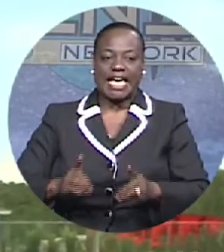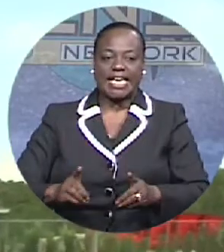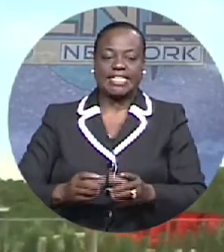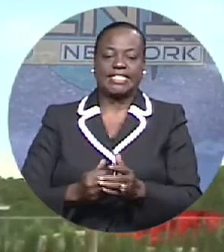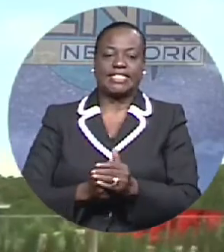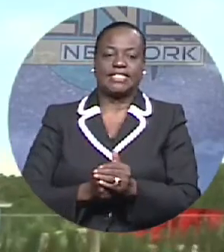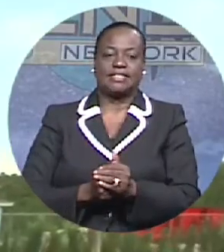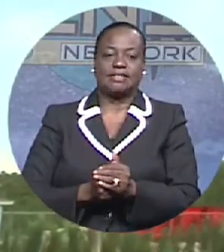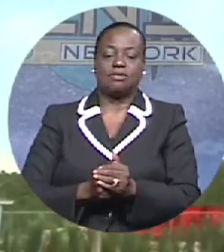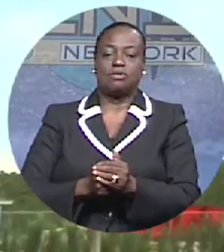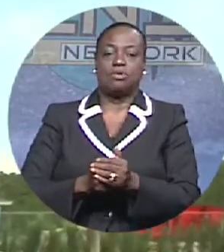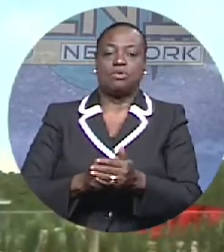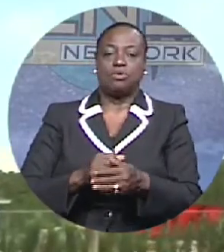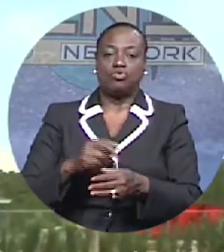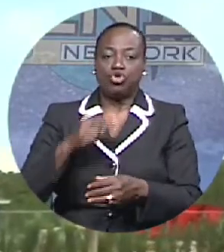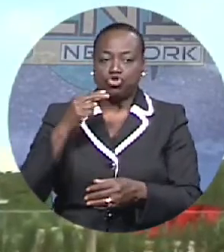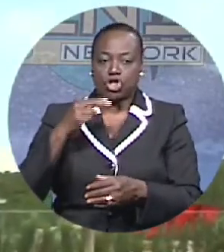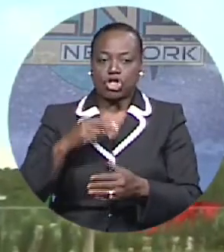diet, nutrition,